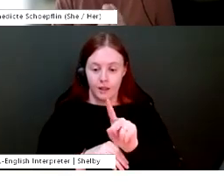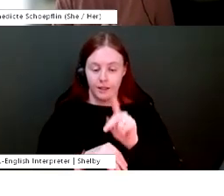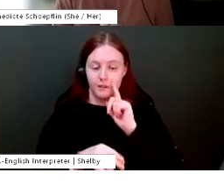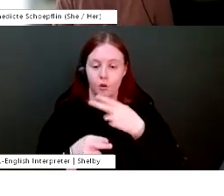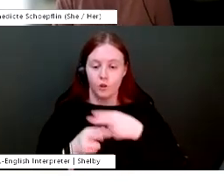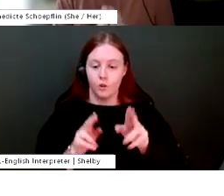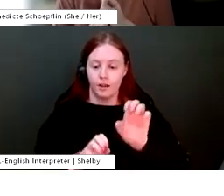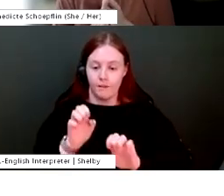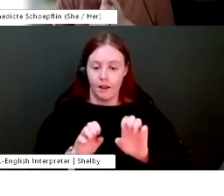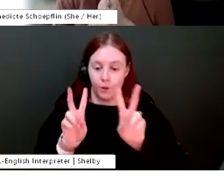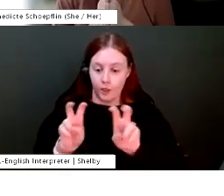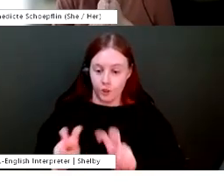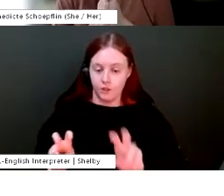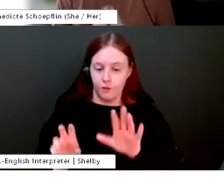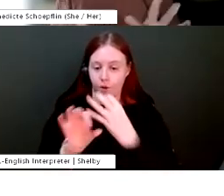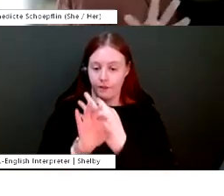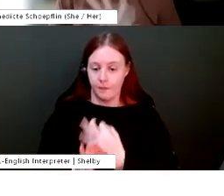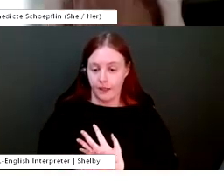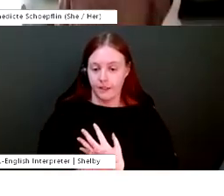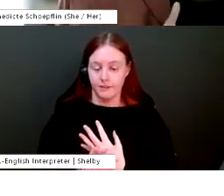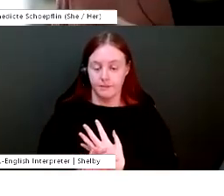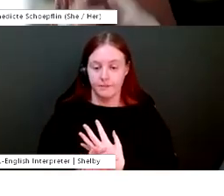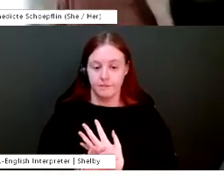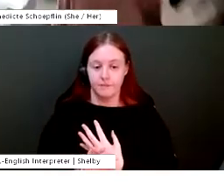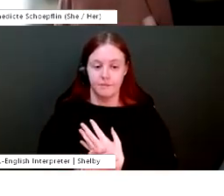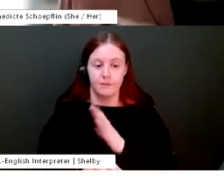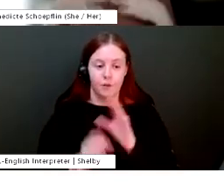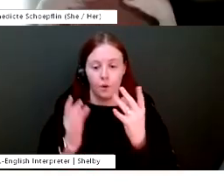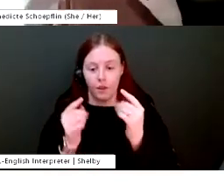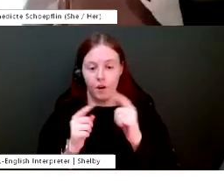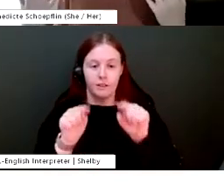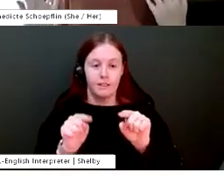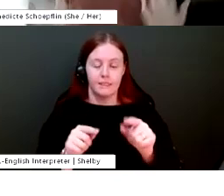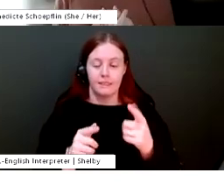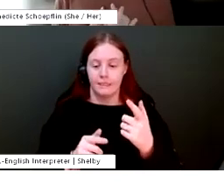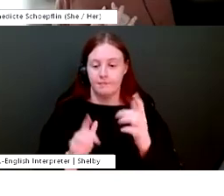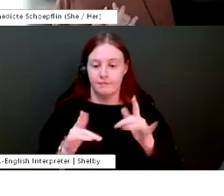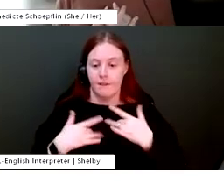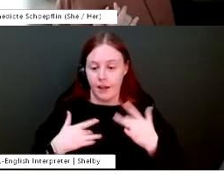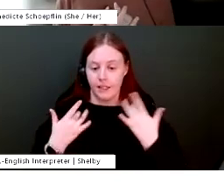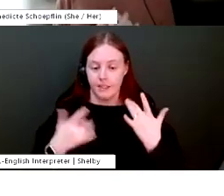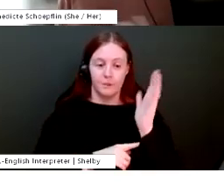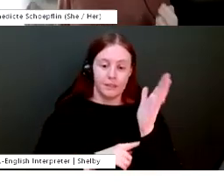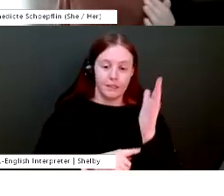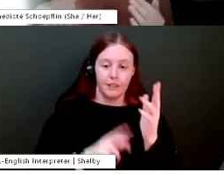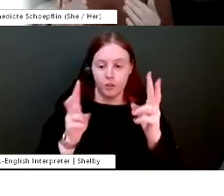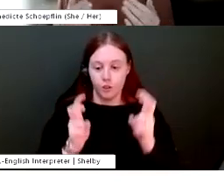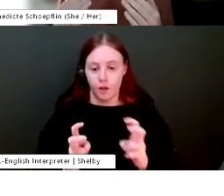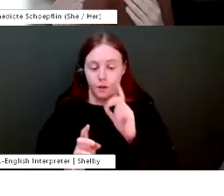evaluation to hear from you about what you thought of the whole experience, the topic, how it might impact your